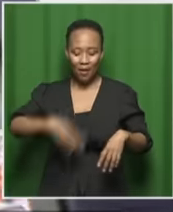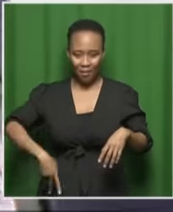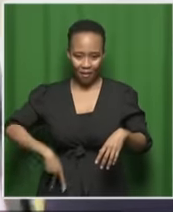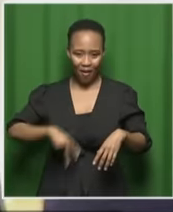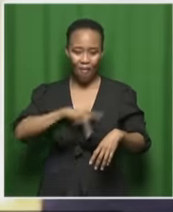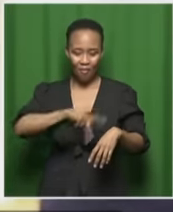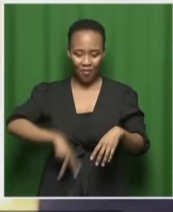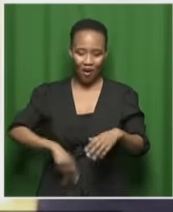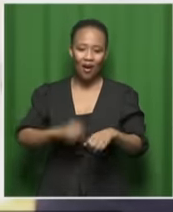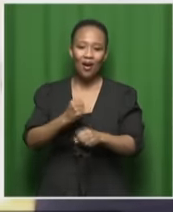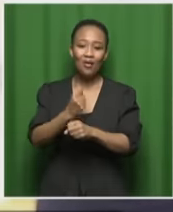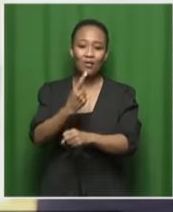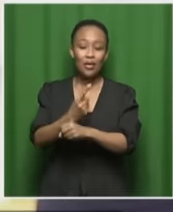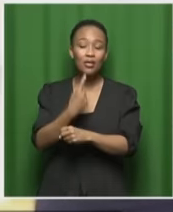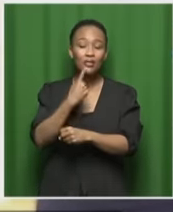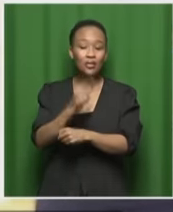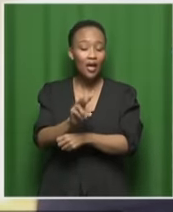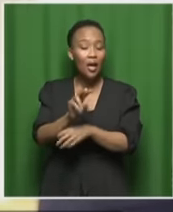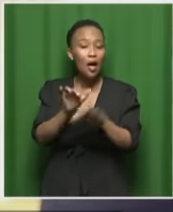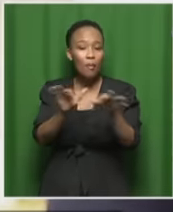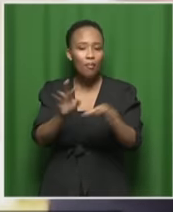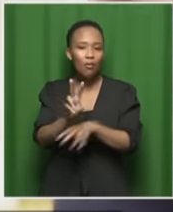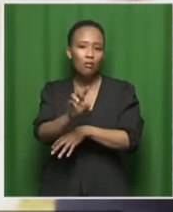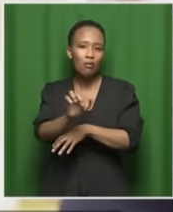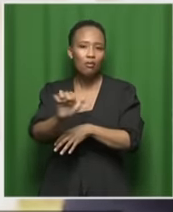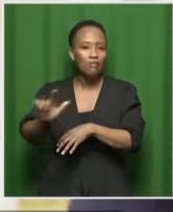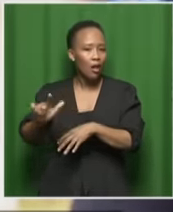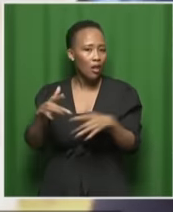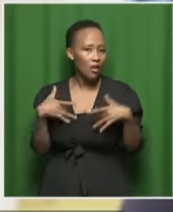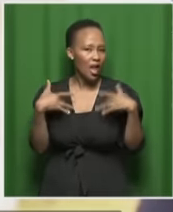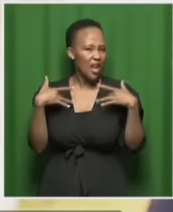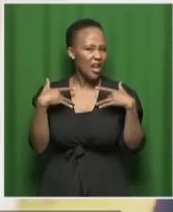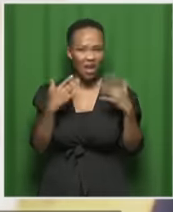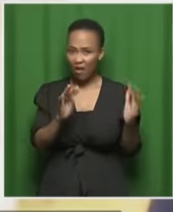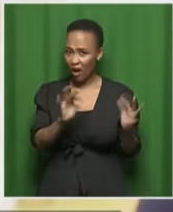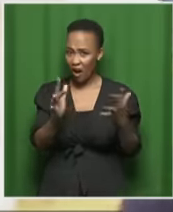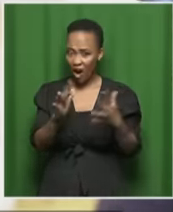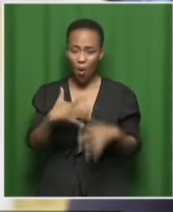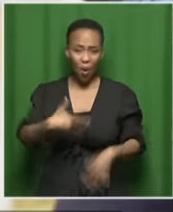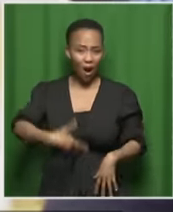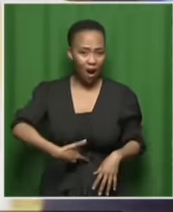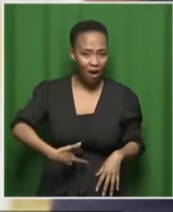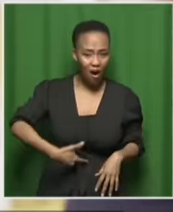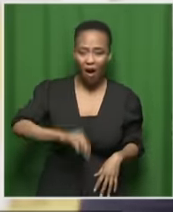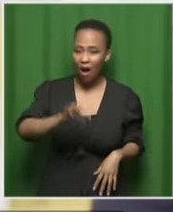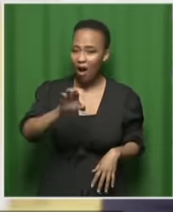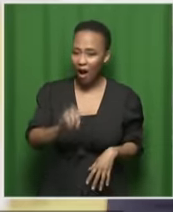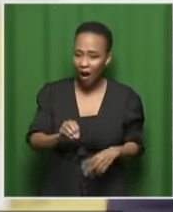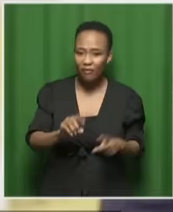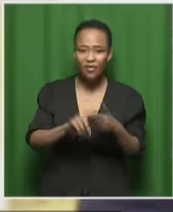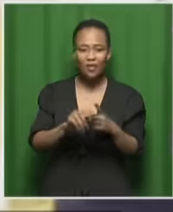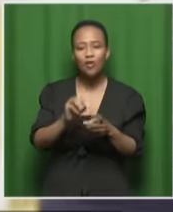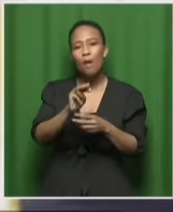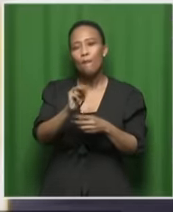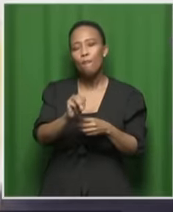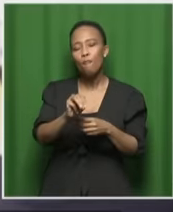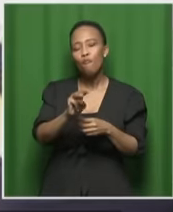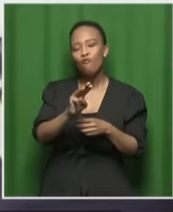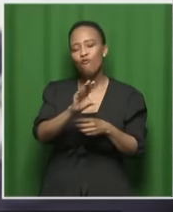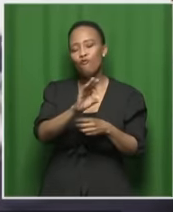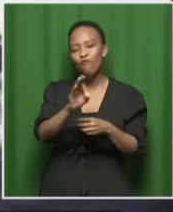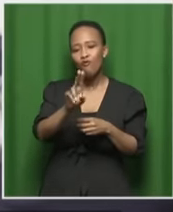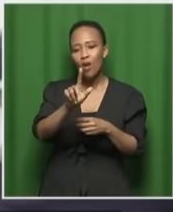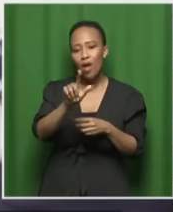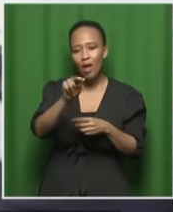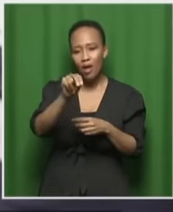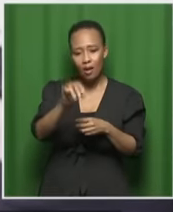of the Vaal Triangle. You've seen how these people are living in abject poverty. At times, Mfuleni municipality has failed to